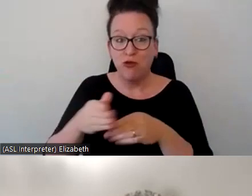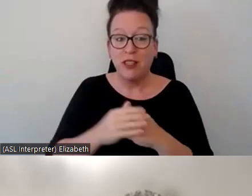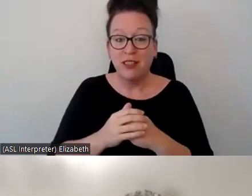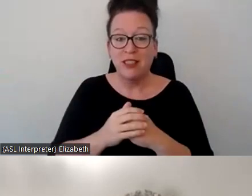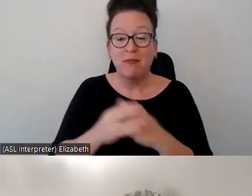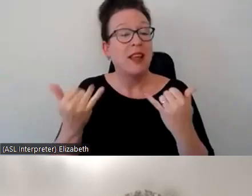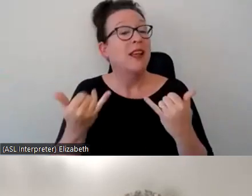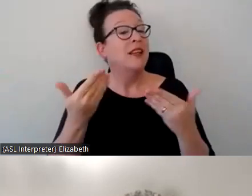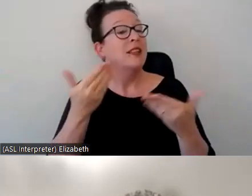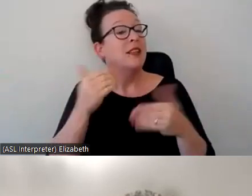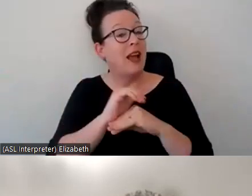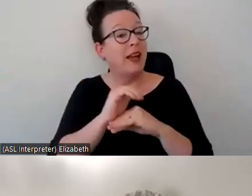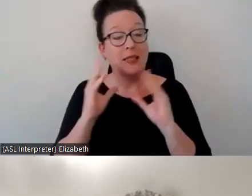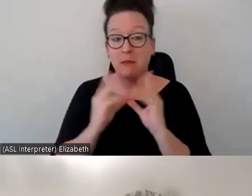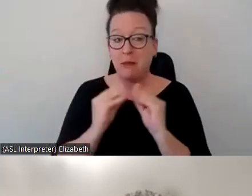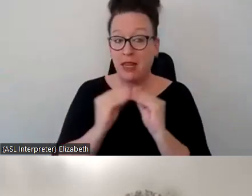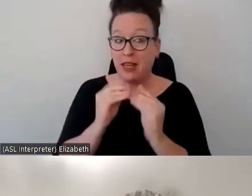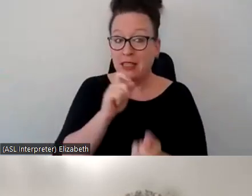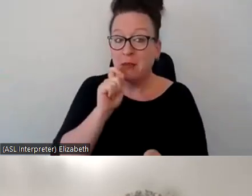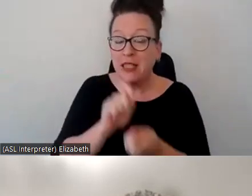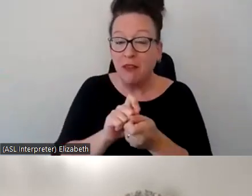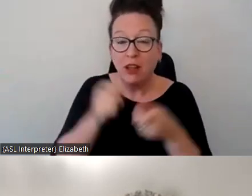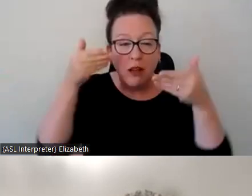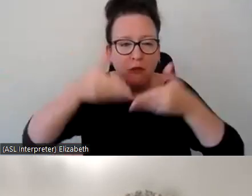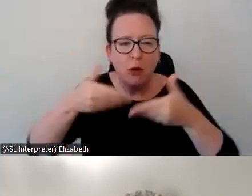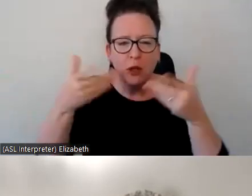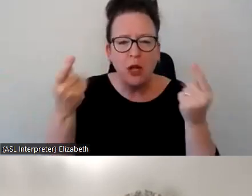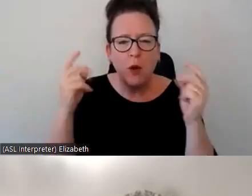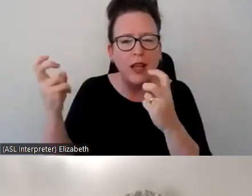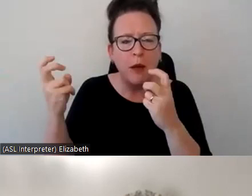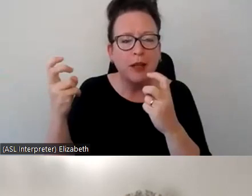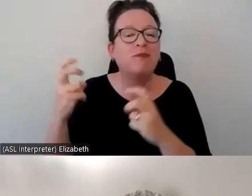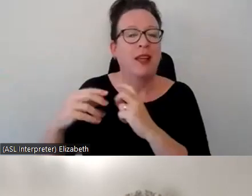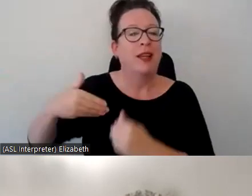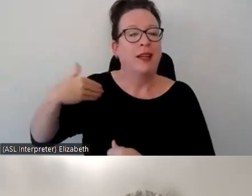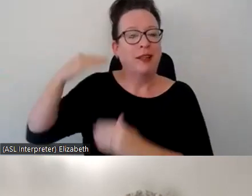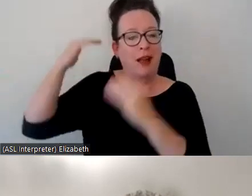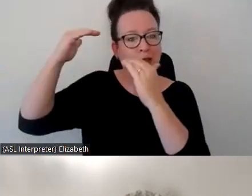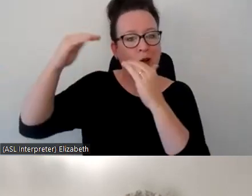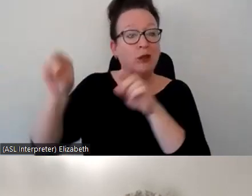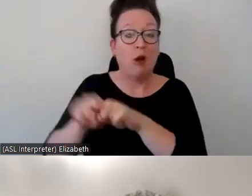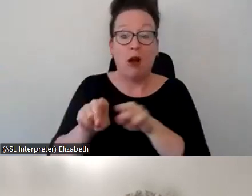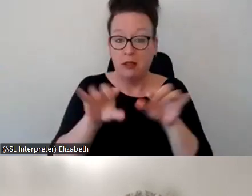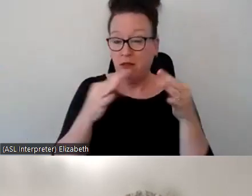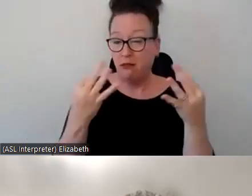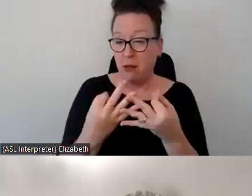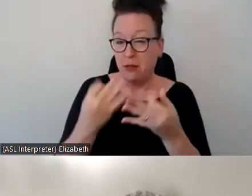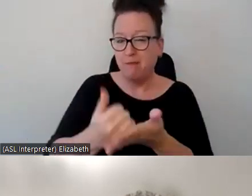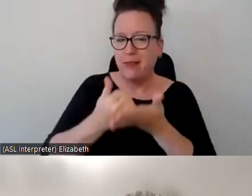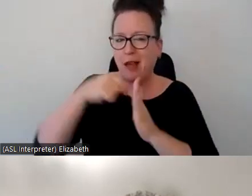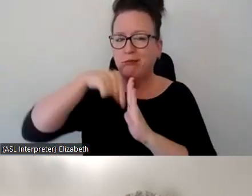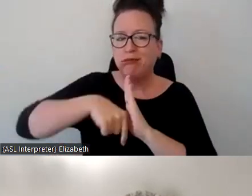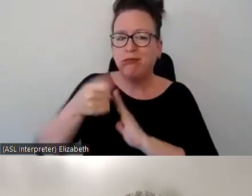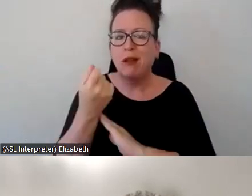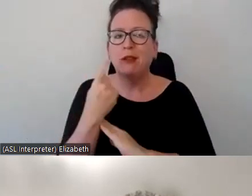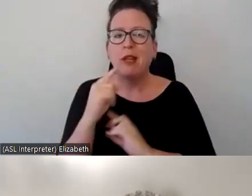Tonight's session is specifically focused for young adults and families, just to help you get a better idea of kind of what we have going